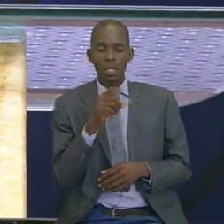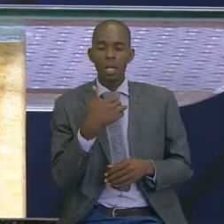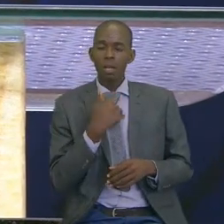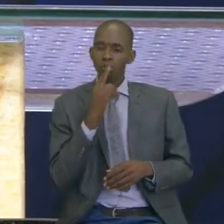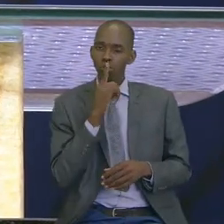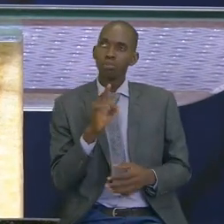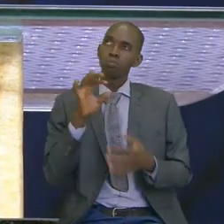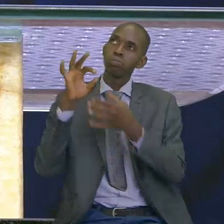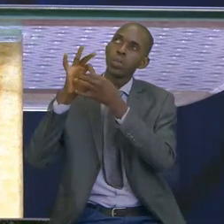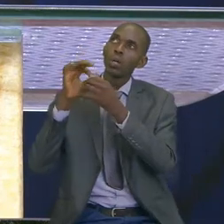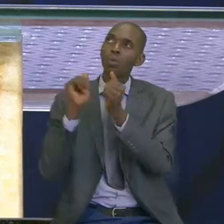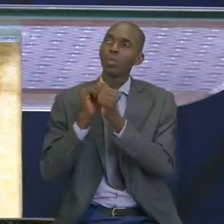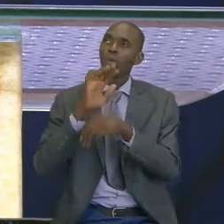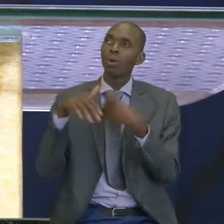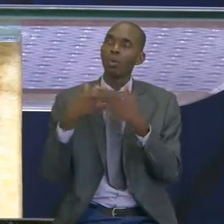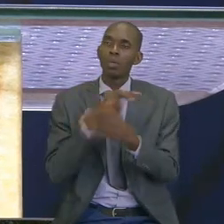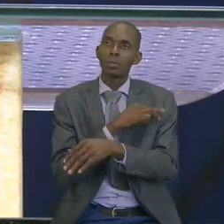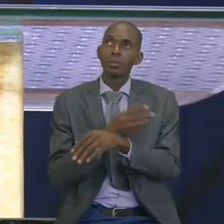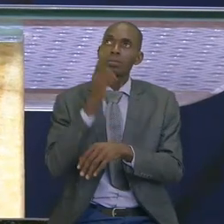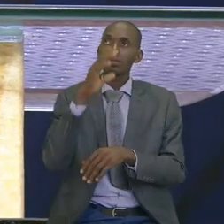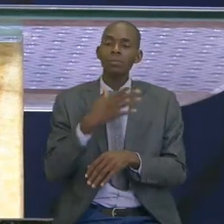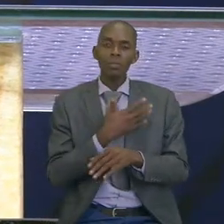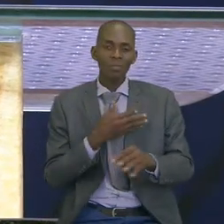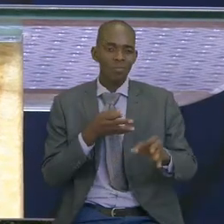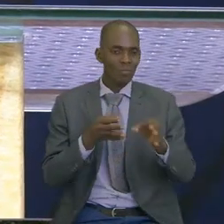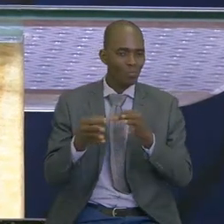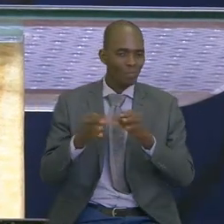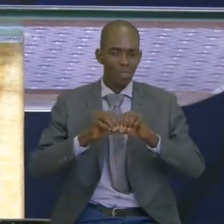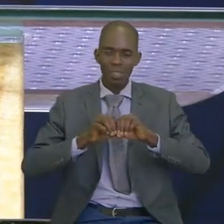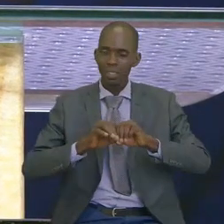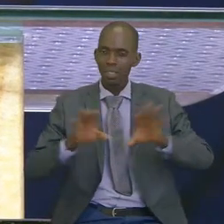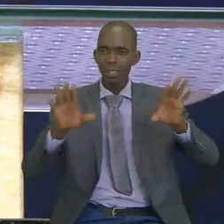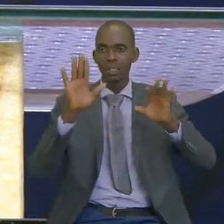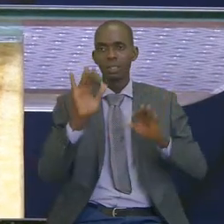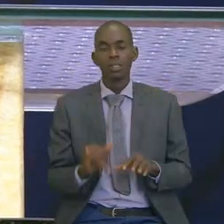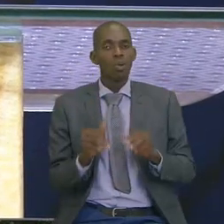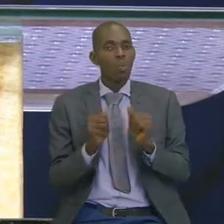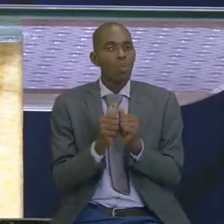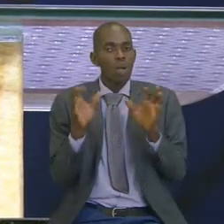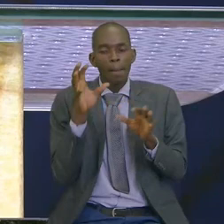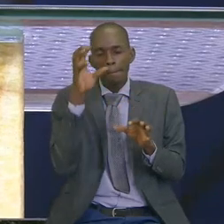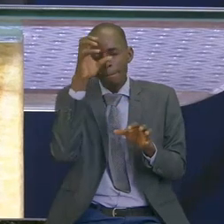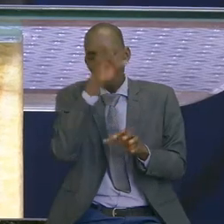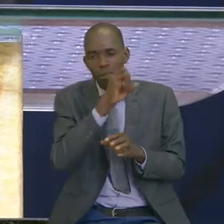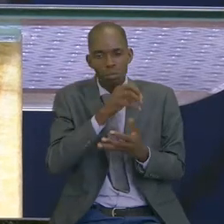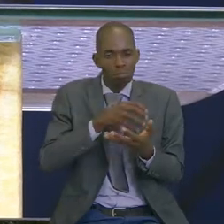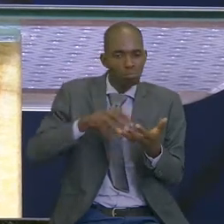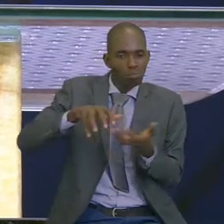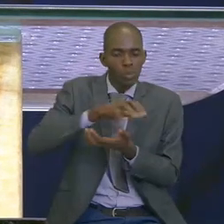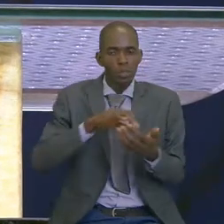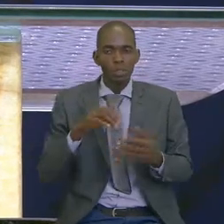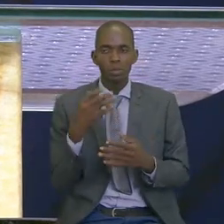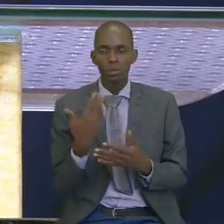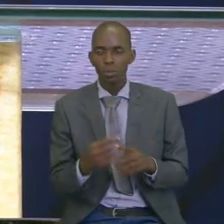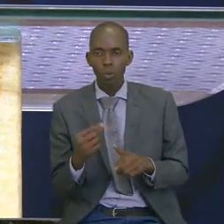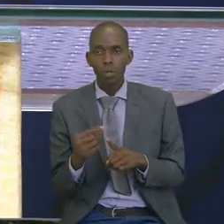Almighty God. And now he describes in detail, he described without missing anything out, the